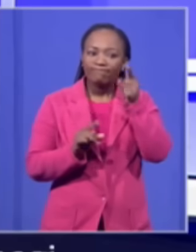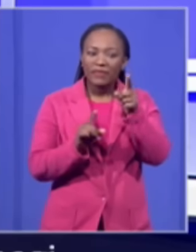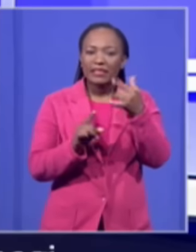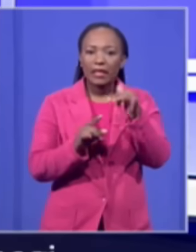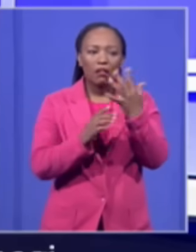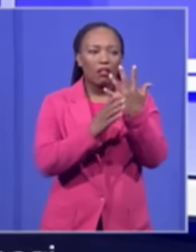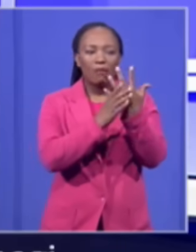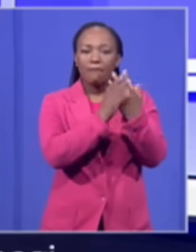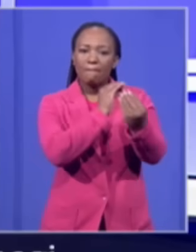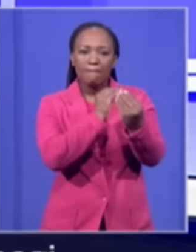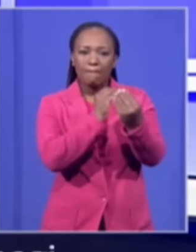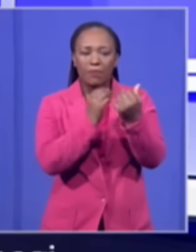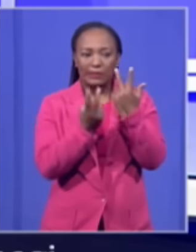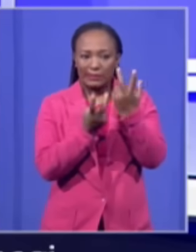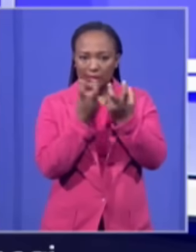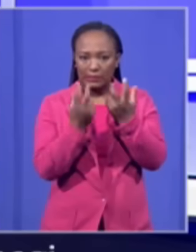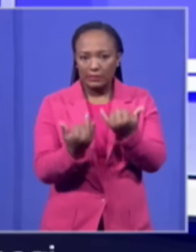seloko.